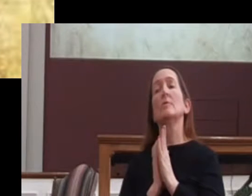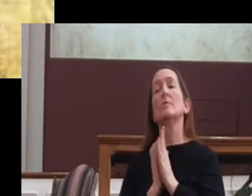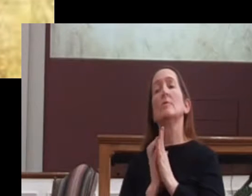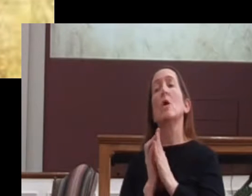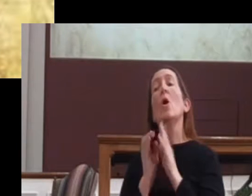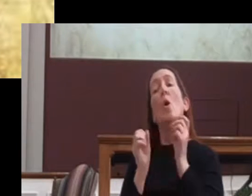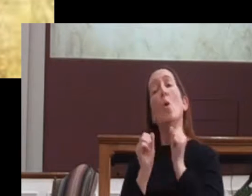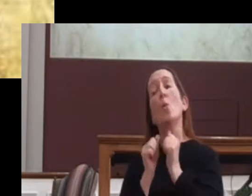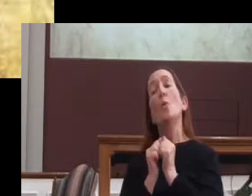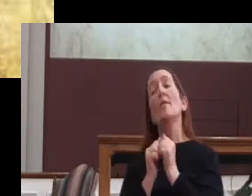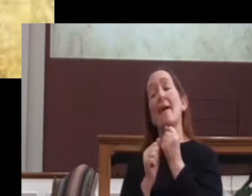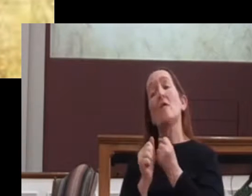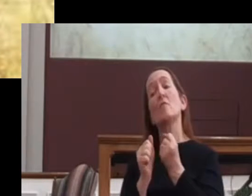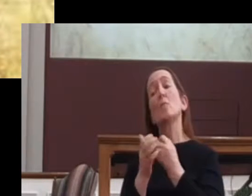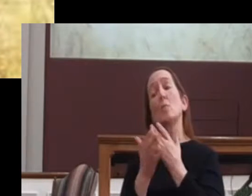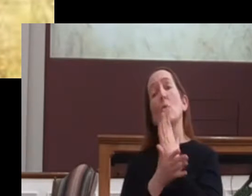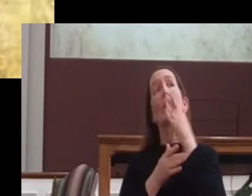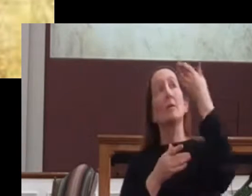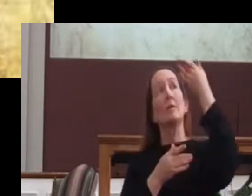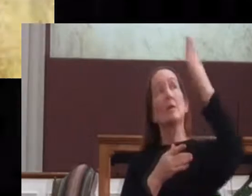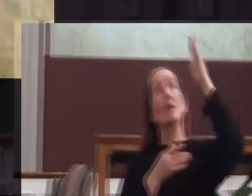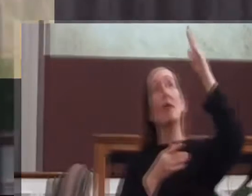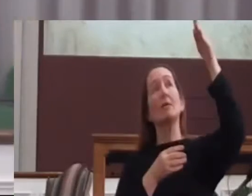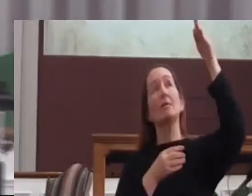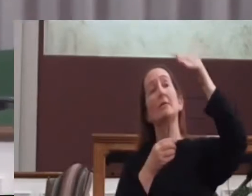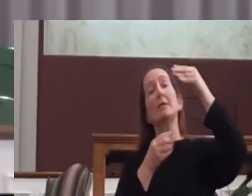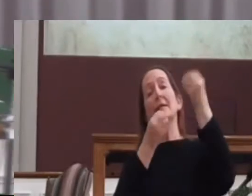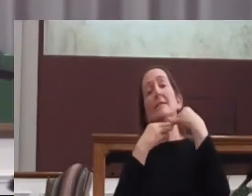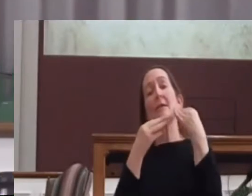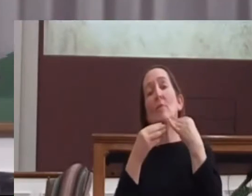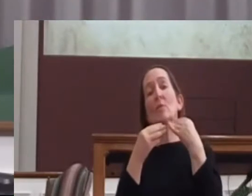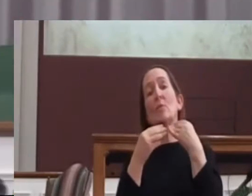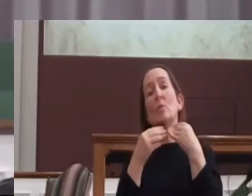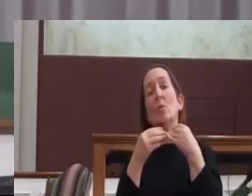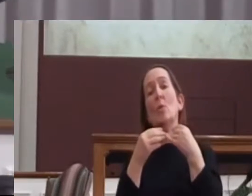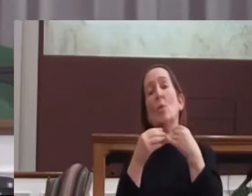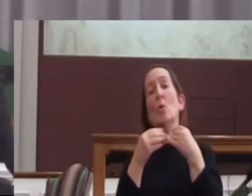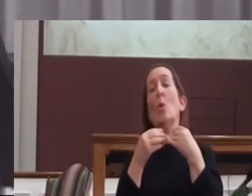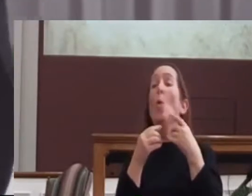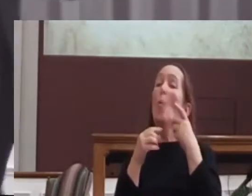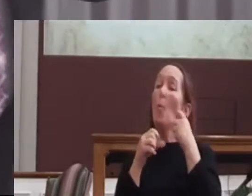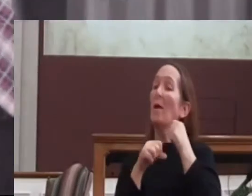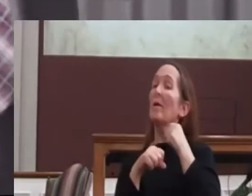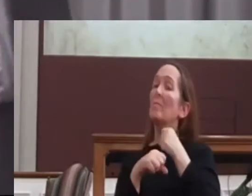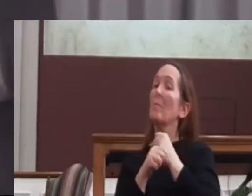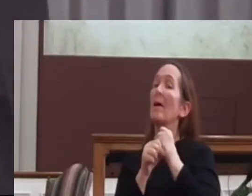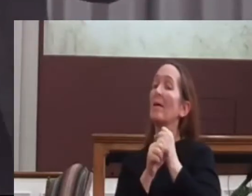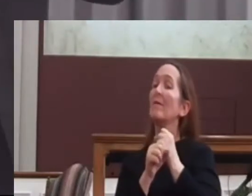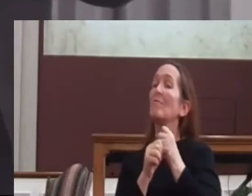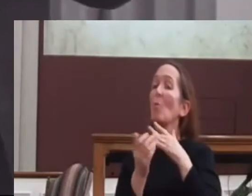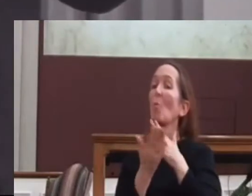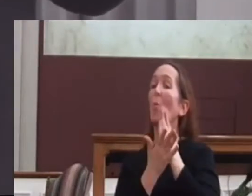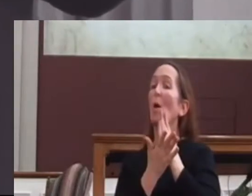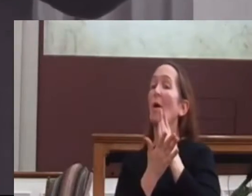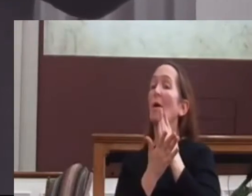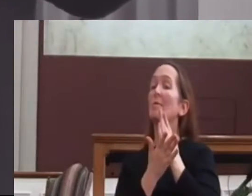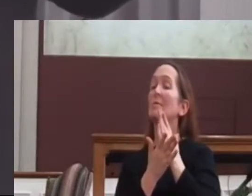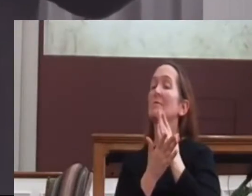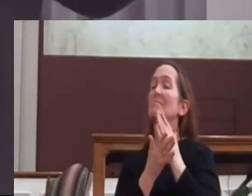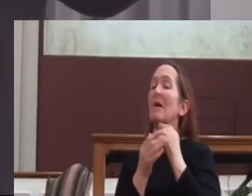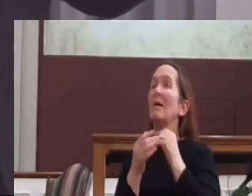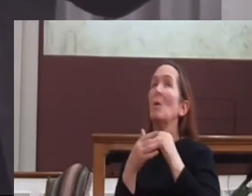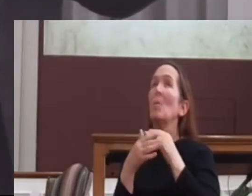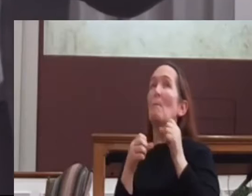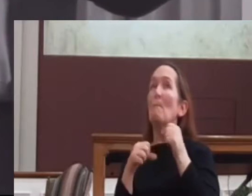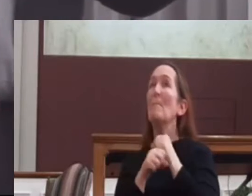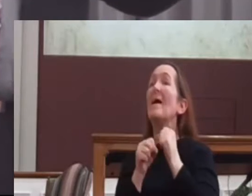Now, as with every single right that God has given us, we can take those to the extreme, and we can make